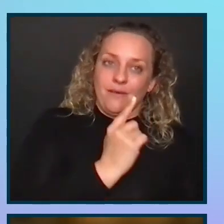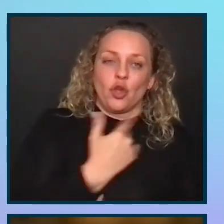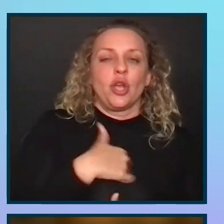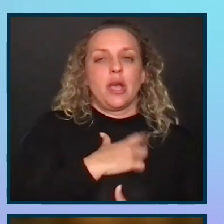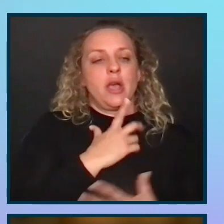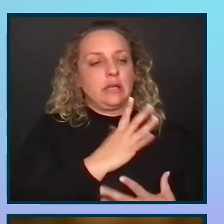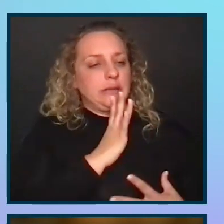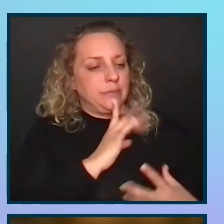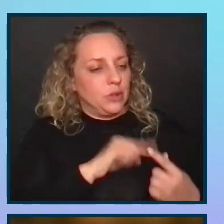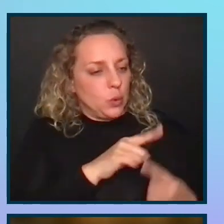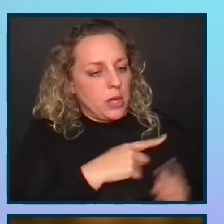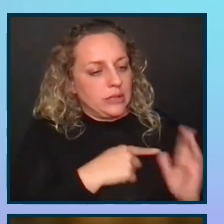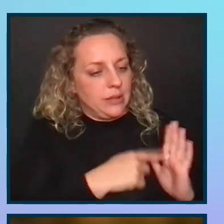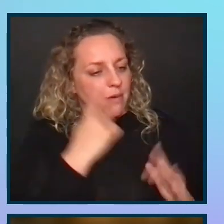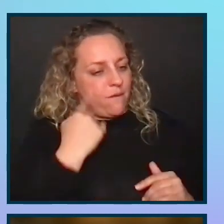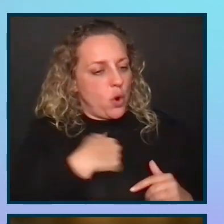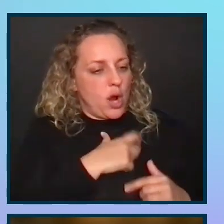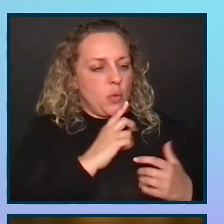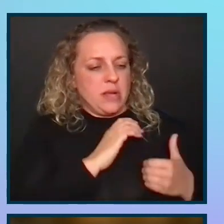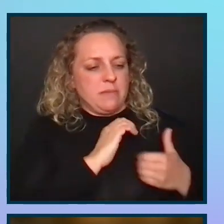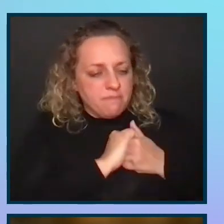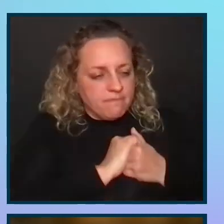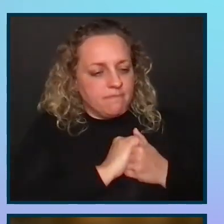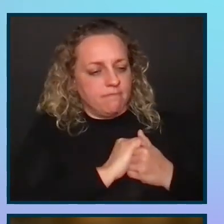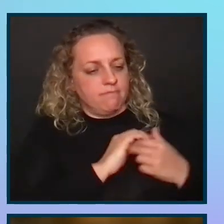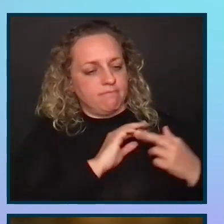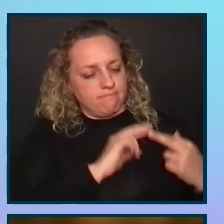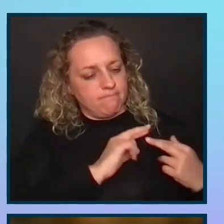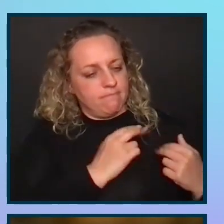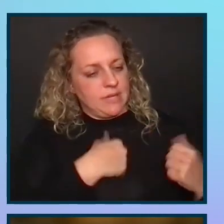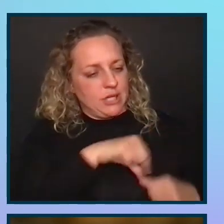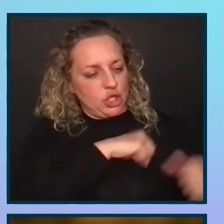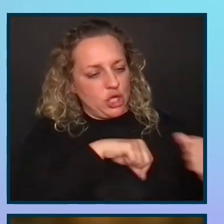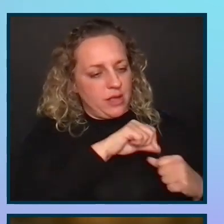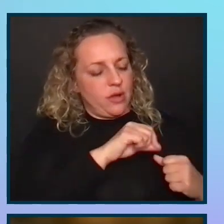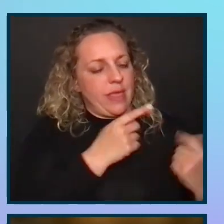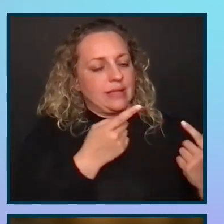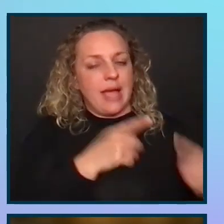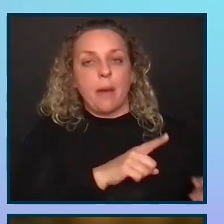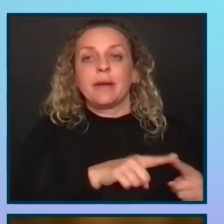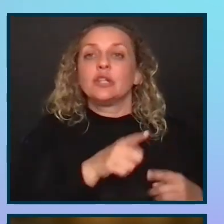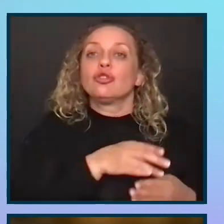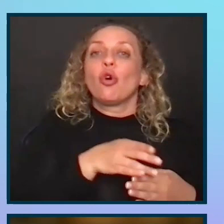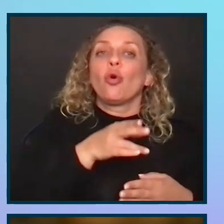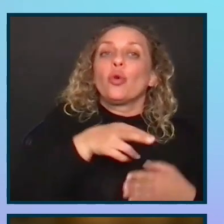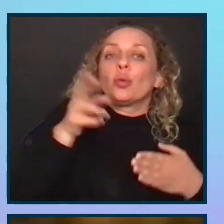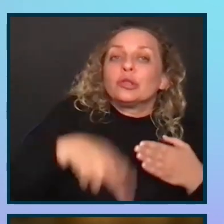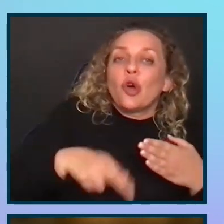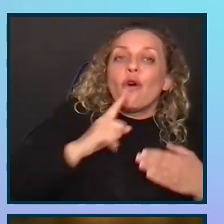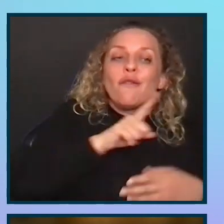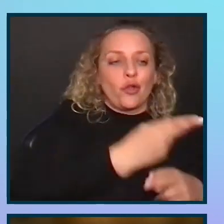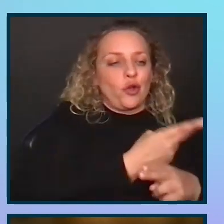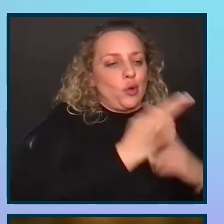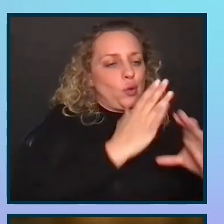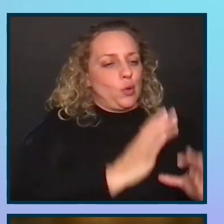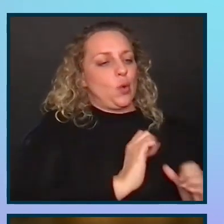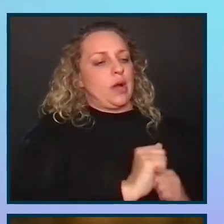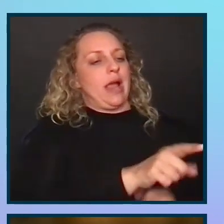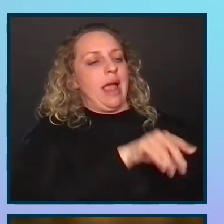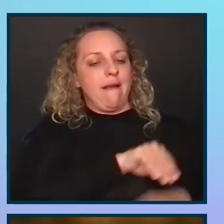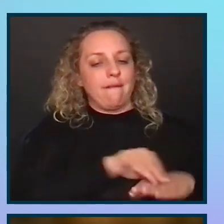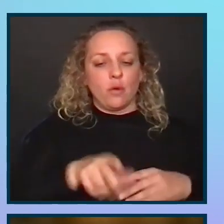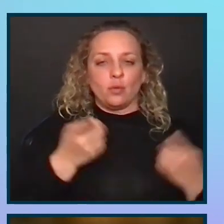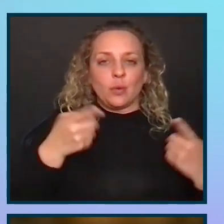And it's a tight-knit relationship and partnership that's happening. And so the end user gets to really influence what